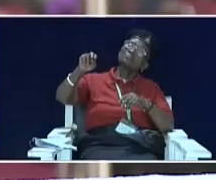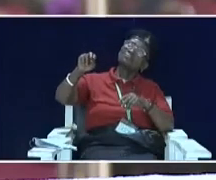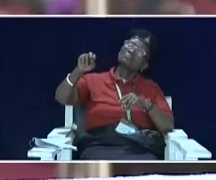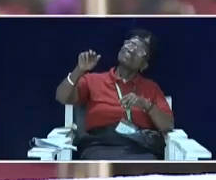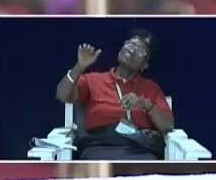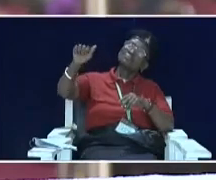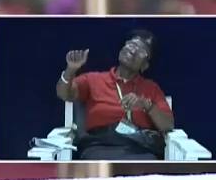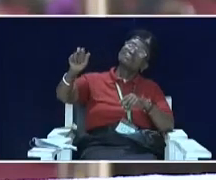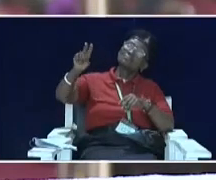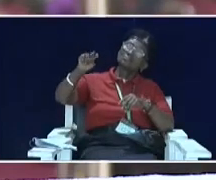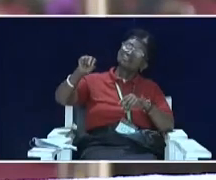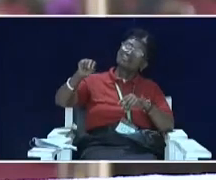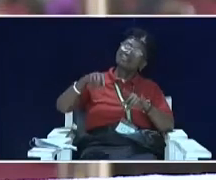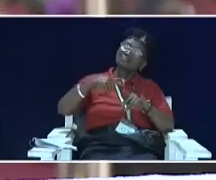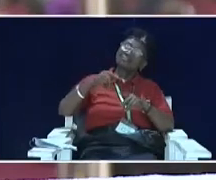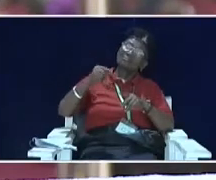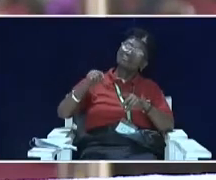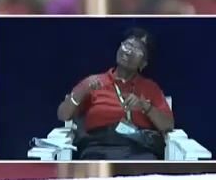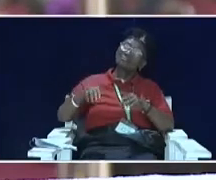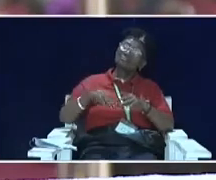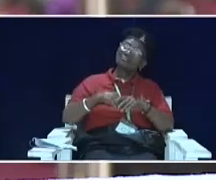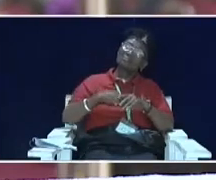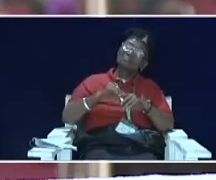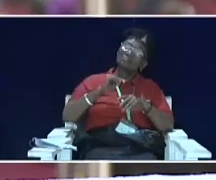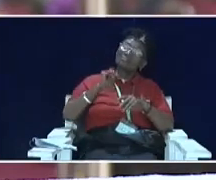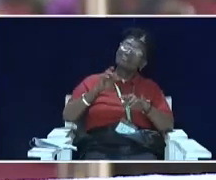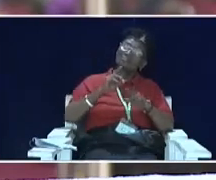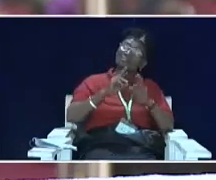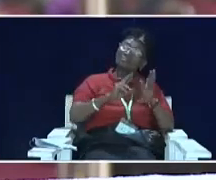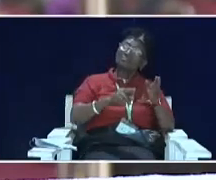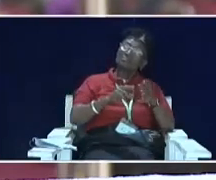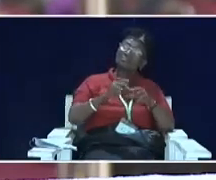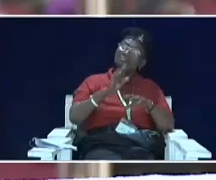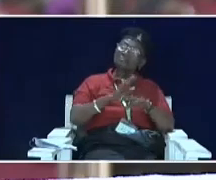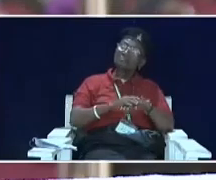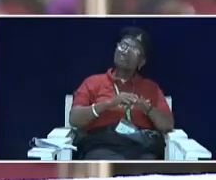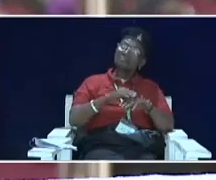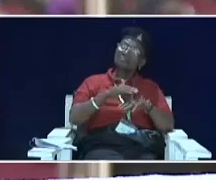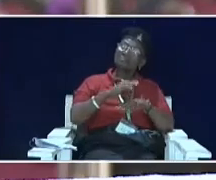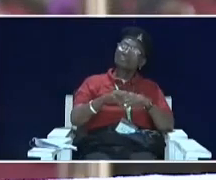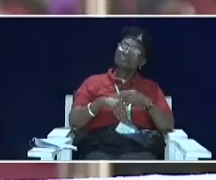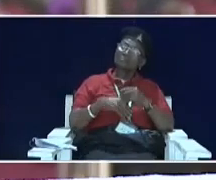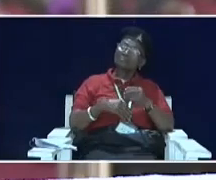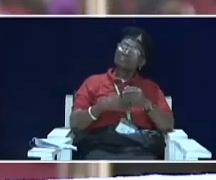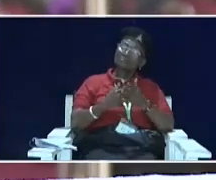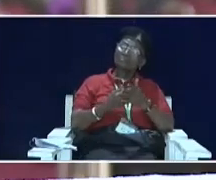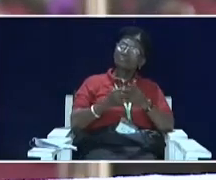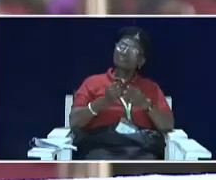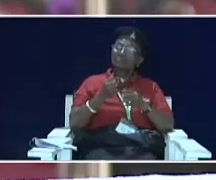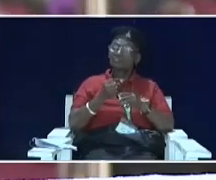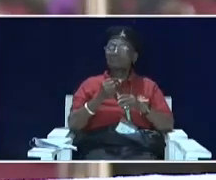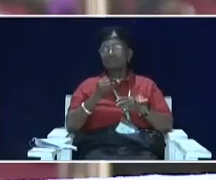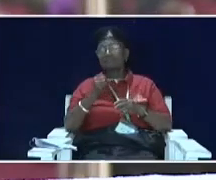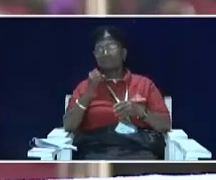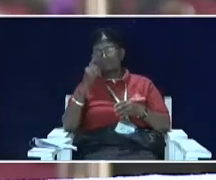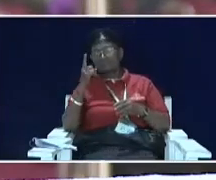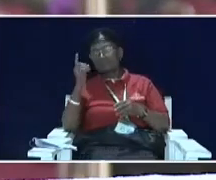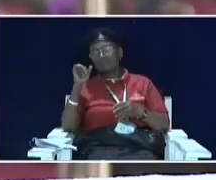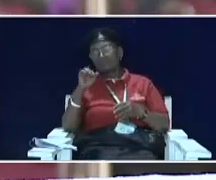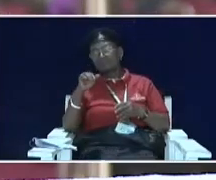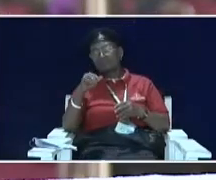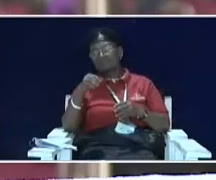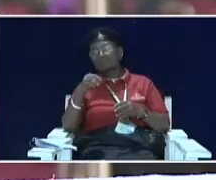when the wedding was already on, and all of a sudden, they ran out of wine.